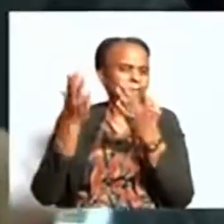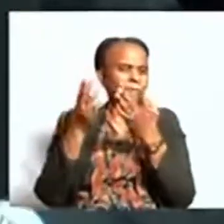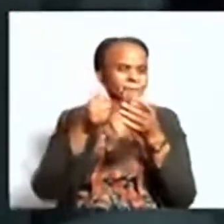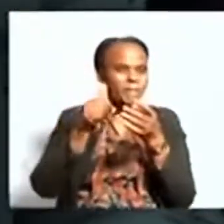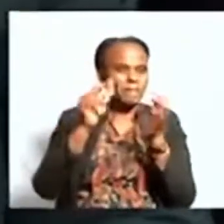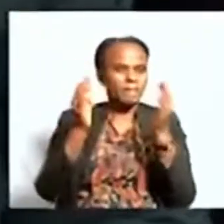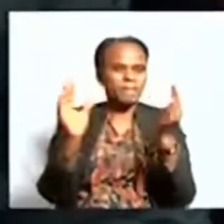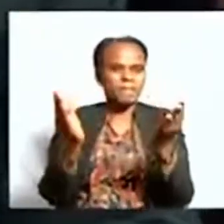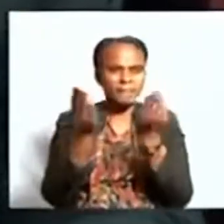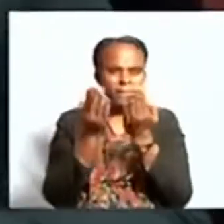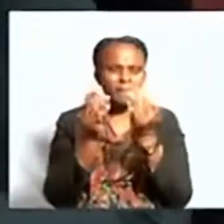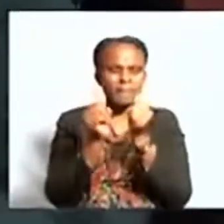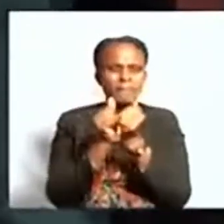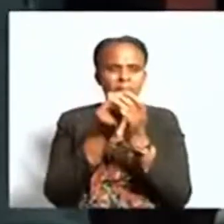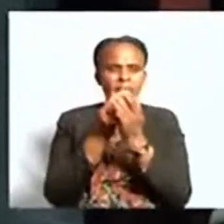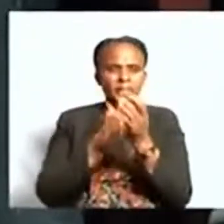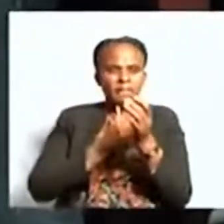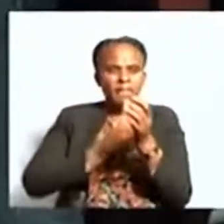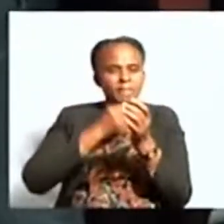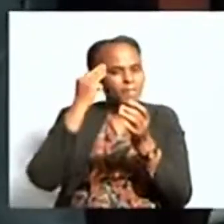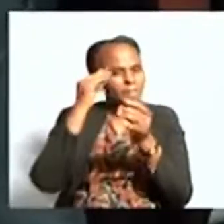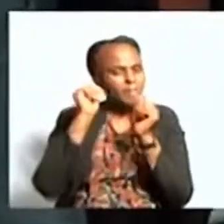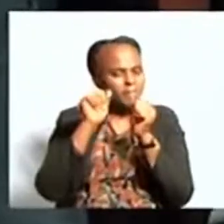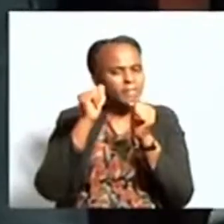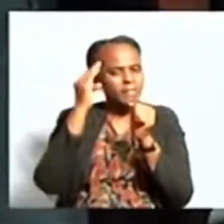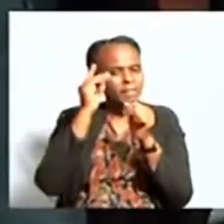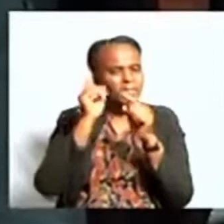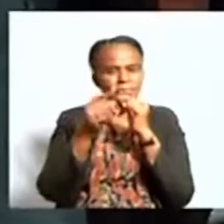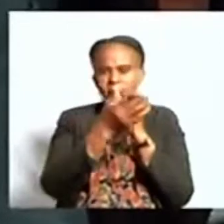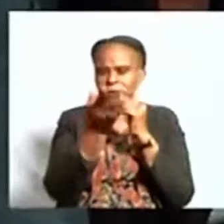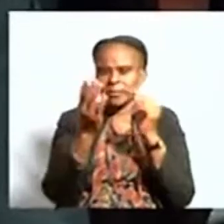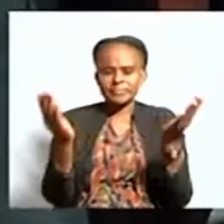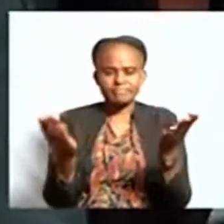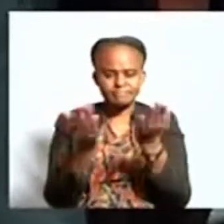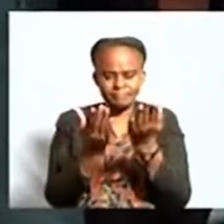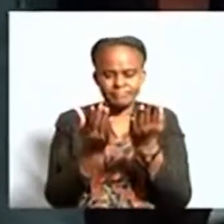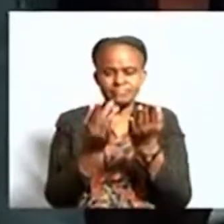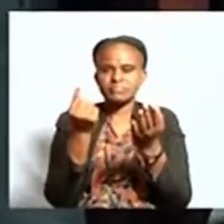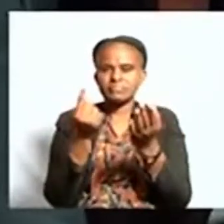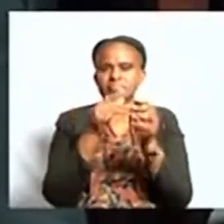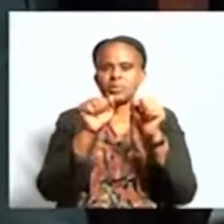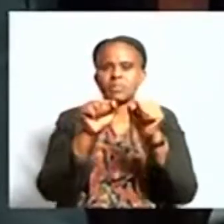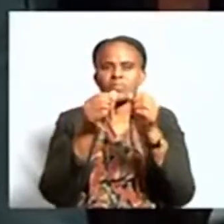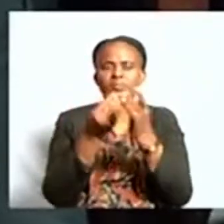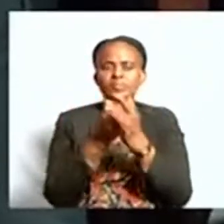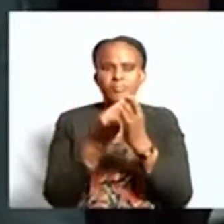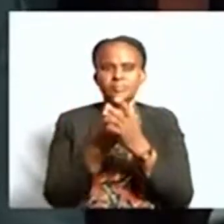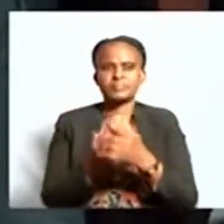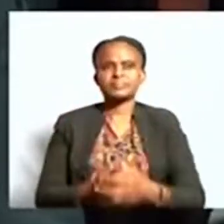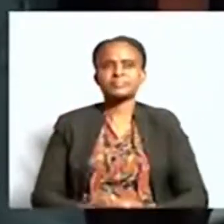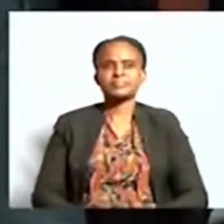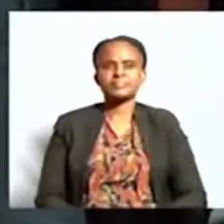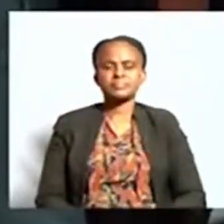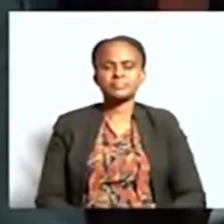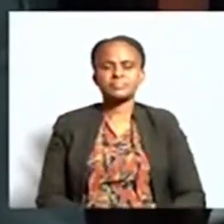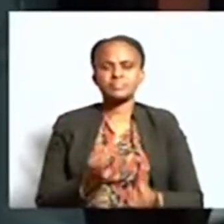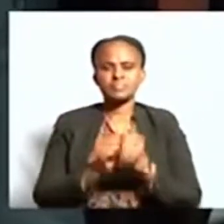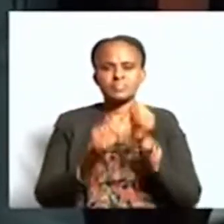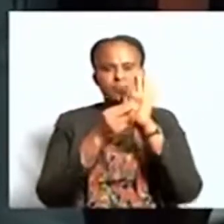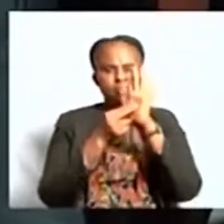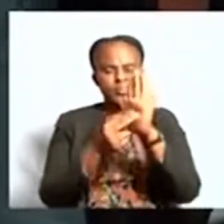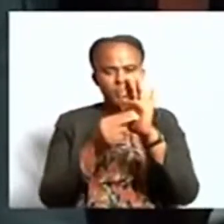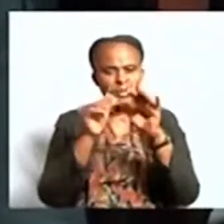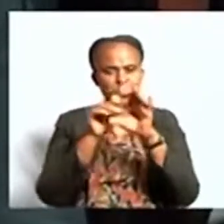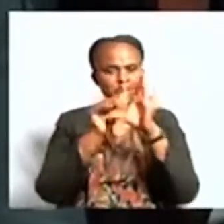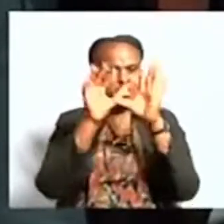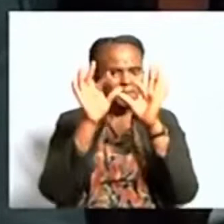do reconciliation with finance. I know they do undertake reconciliation, but those reconciliations are just to confirm the amounts that have been captured in the transit